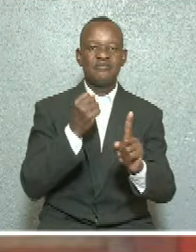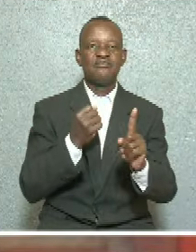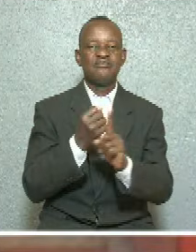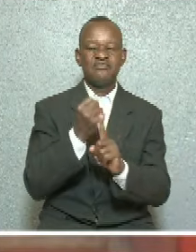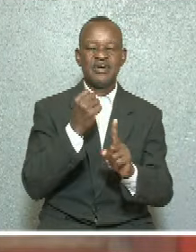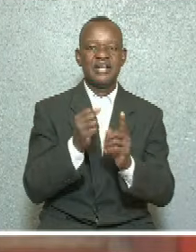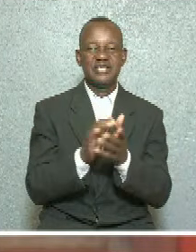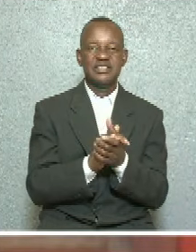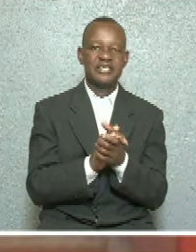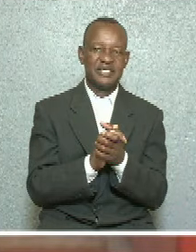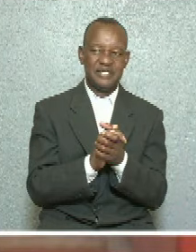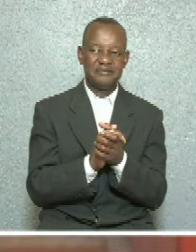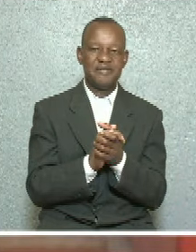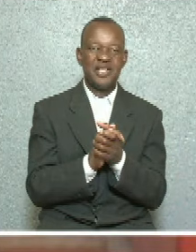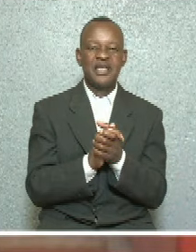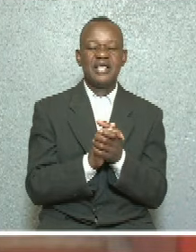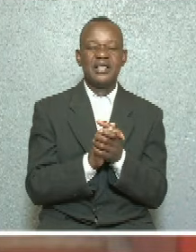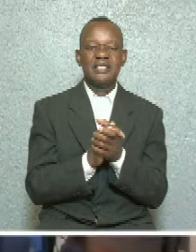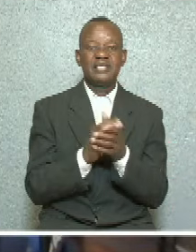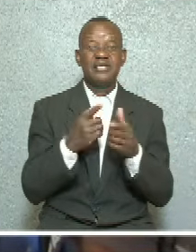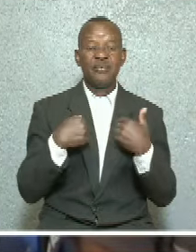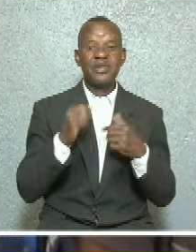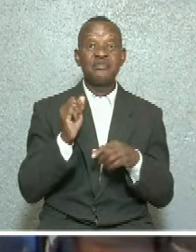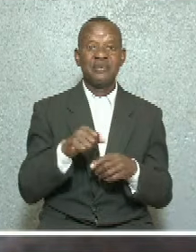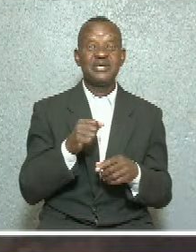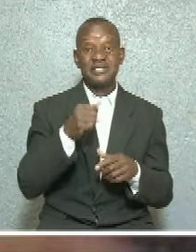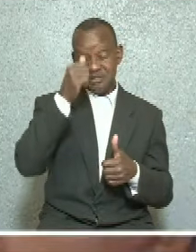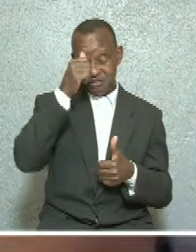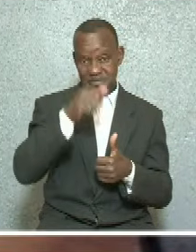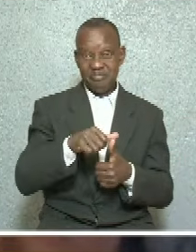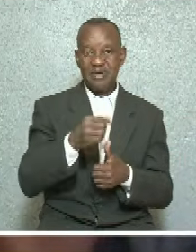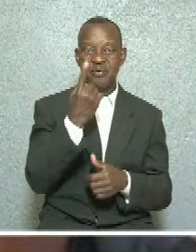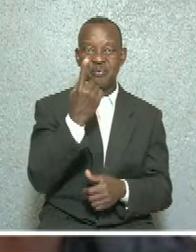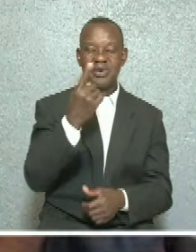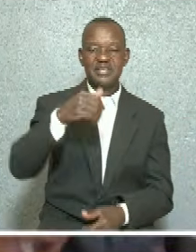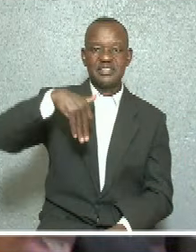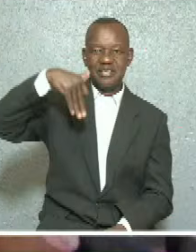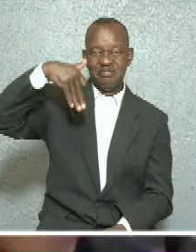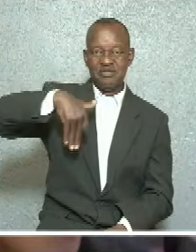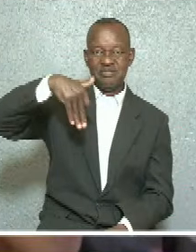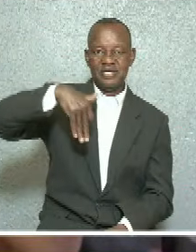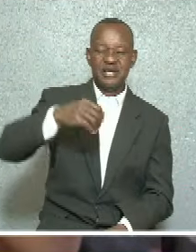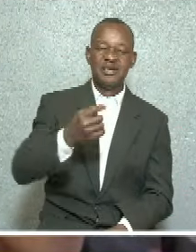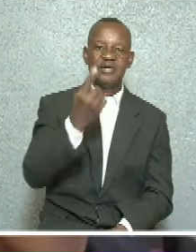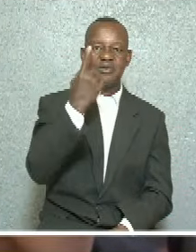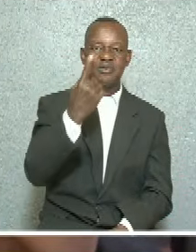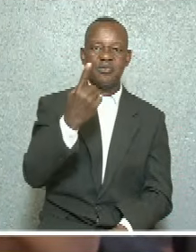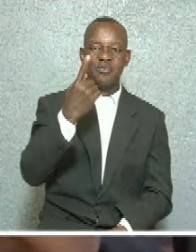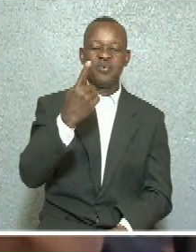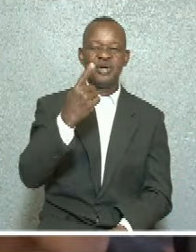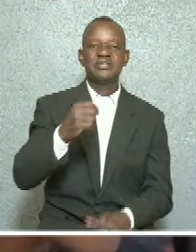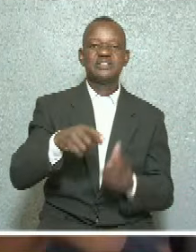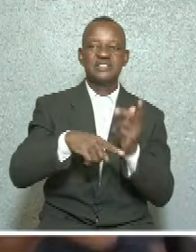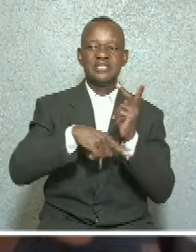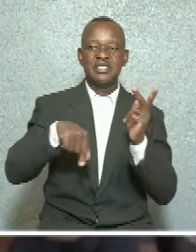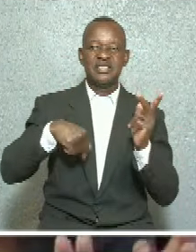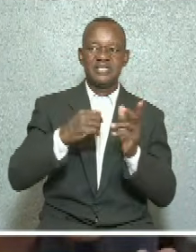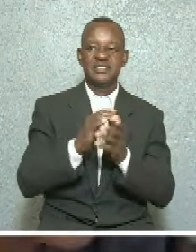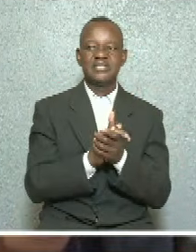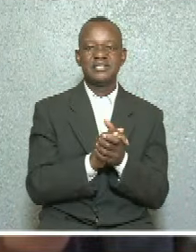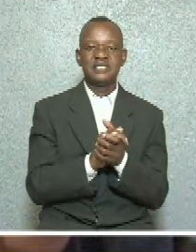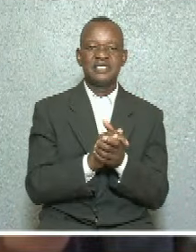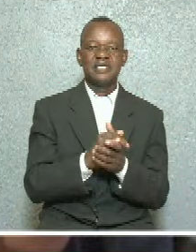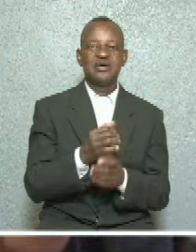after me. One Namibia? One nation. Okay, so we'll do it because you are learning. Okay, you repeat after me.